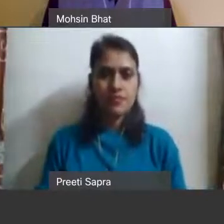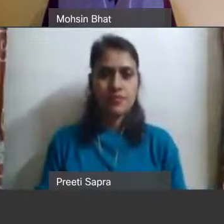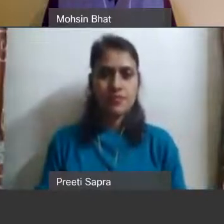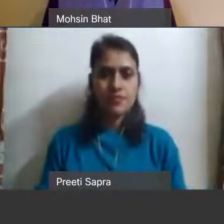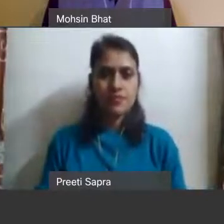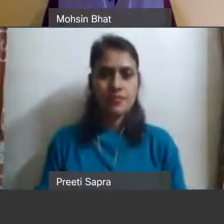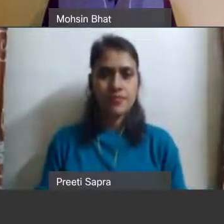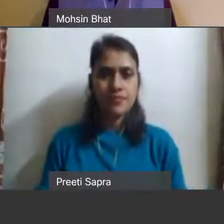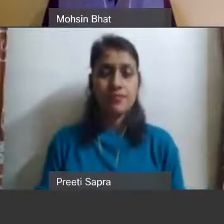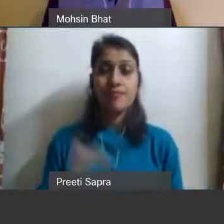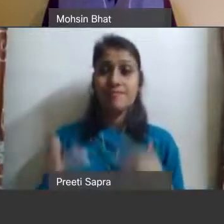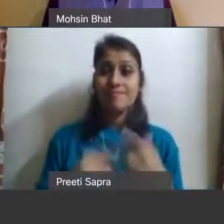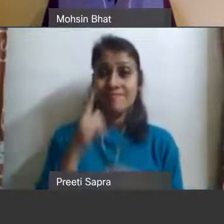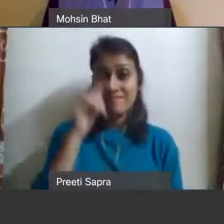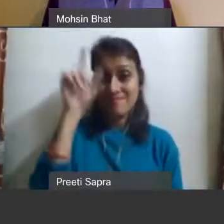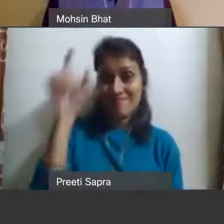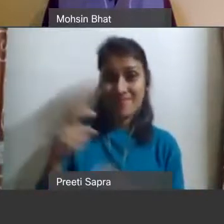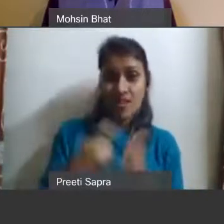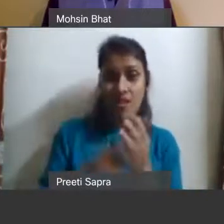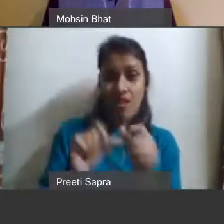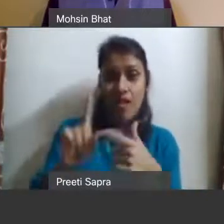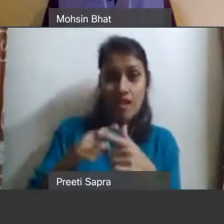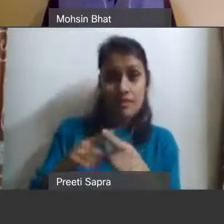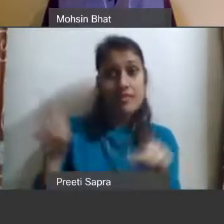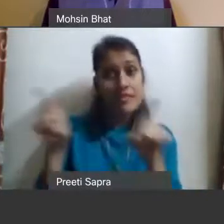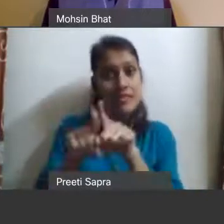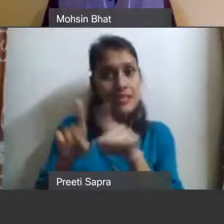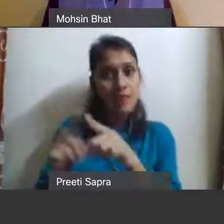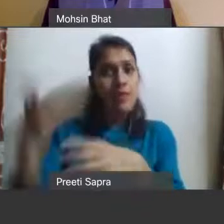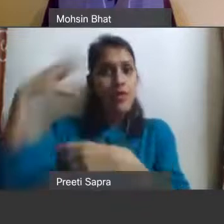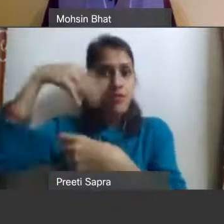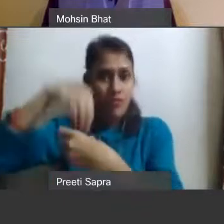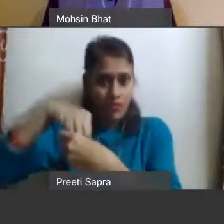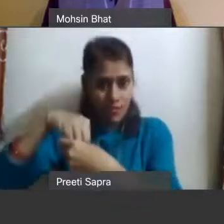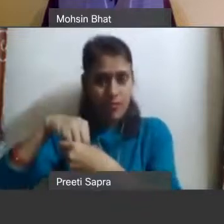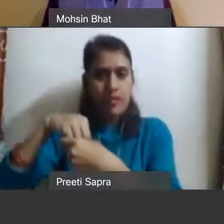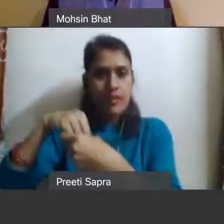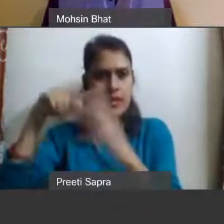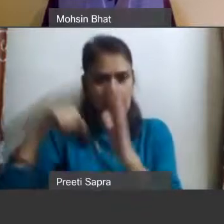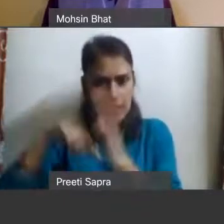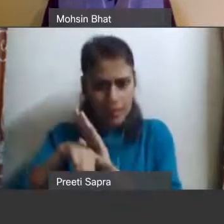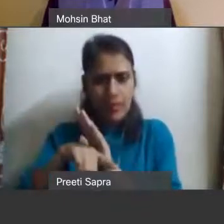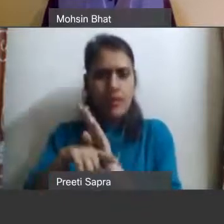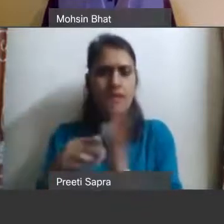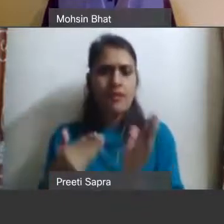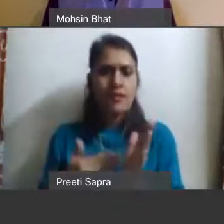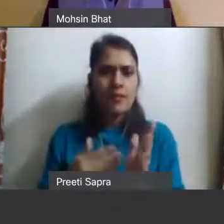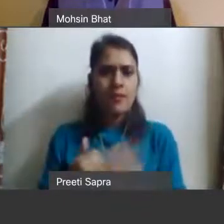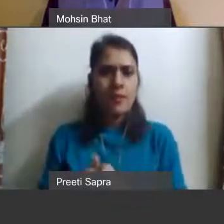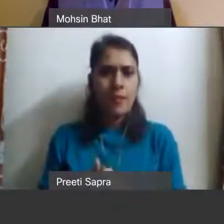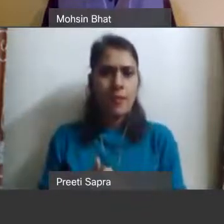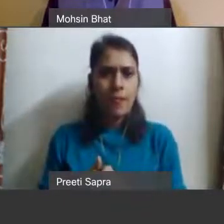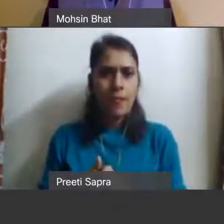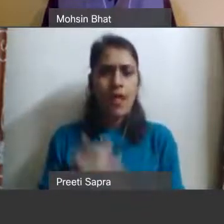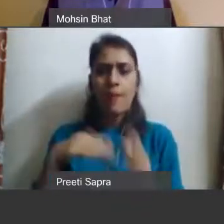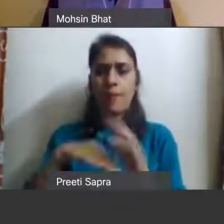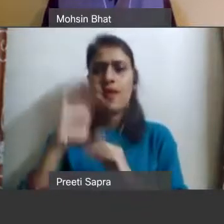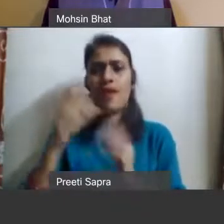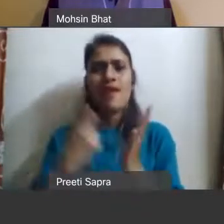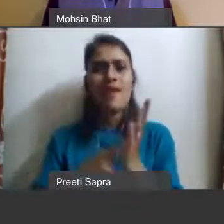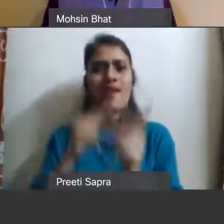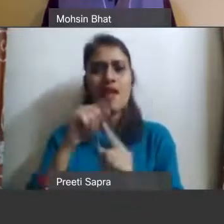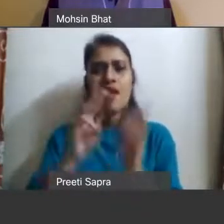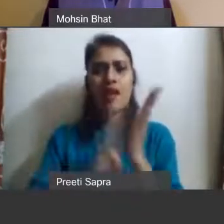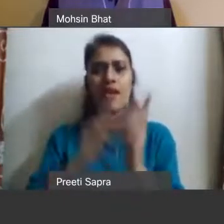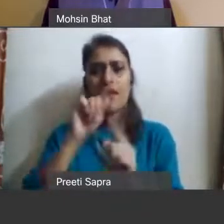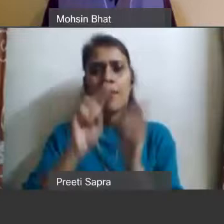Interestingly, Ms. Raj has also been involved in a litigation related with the criminalization of adultery